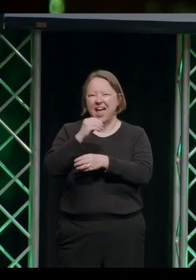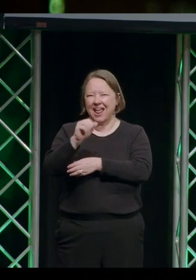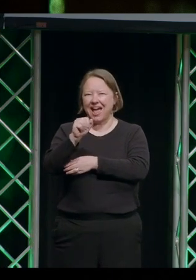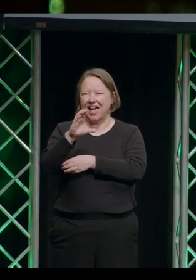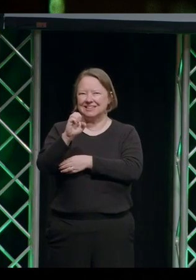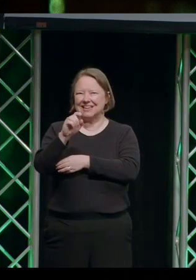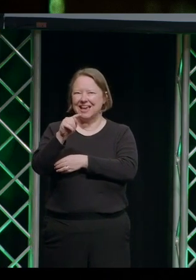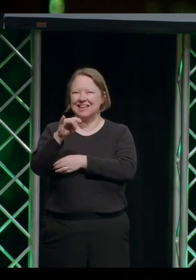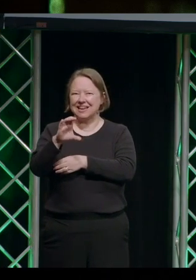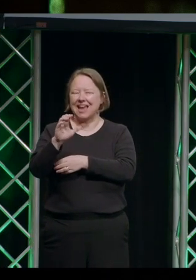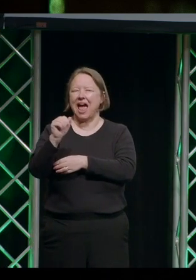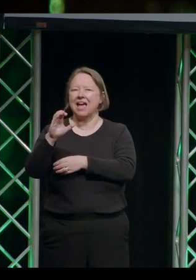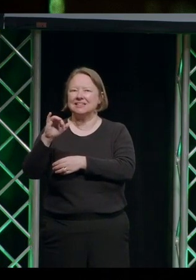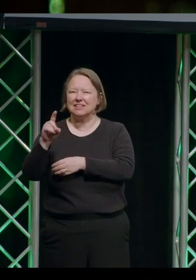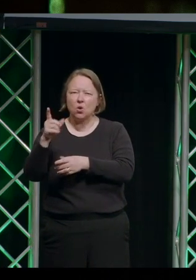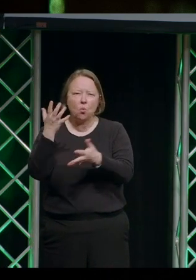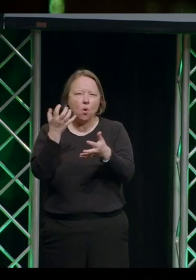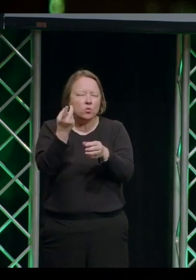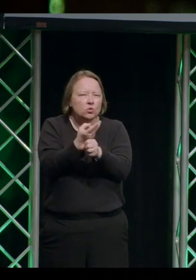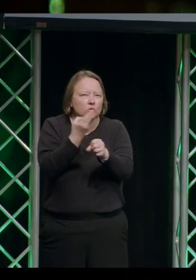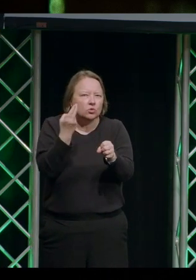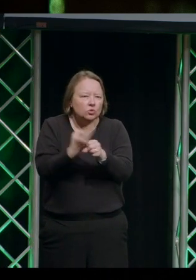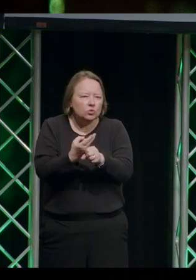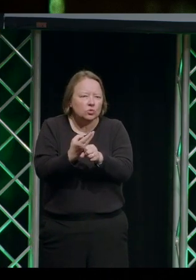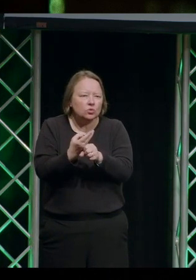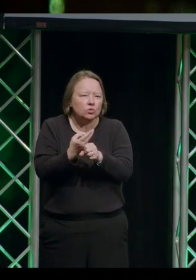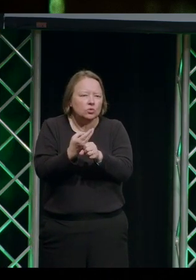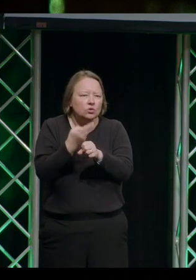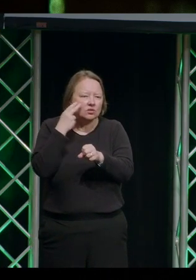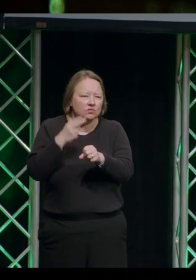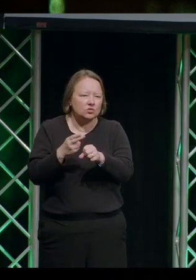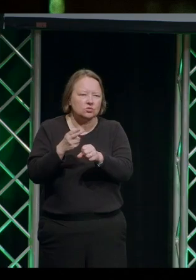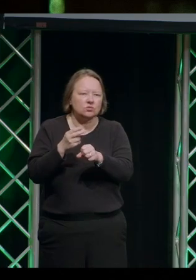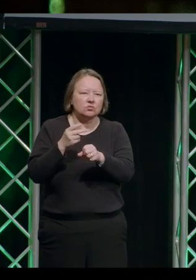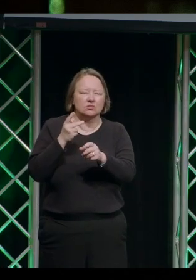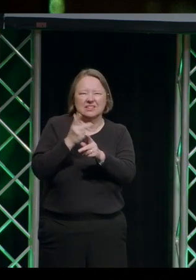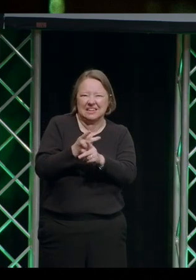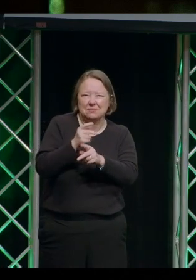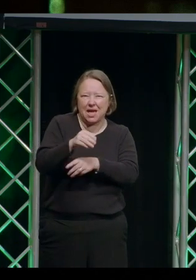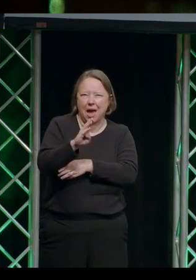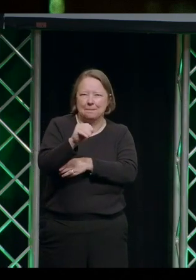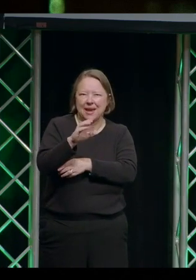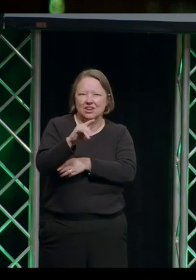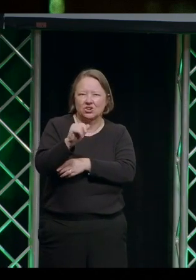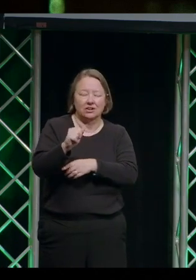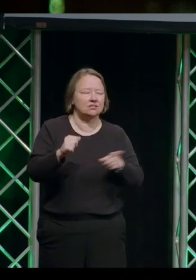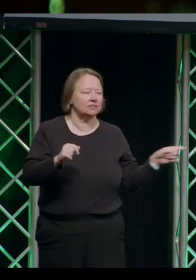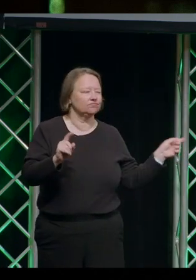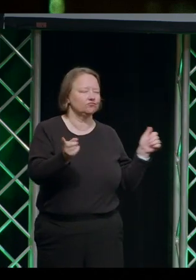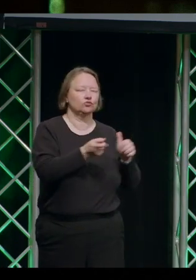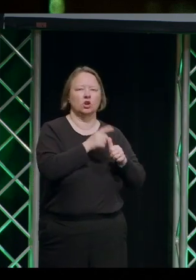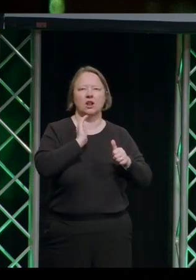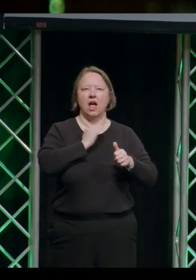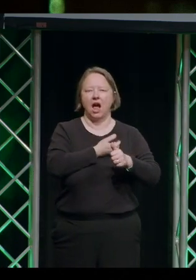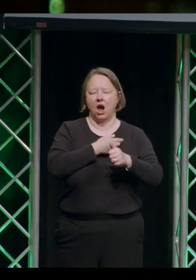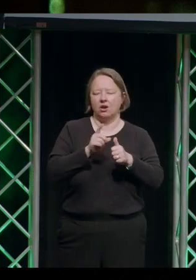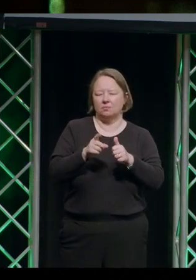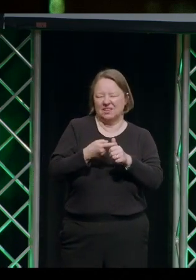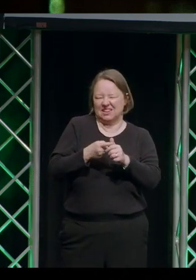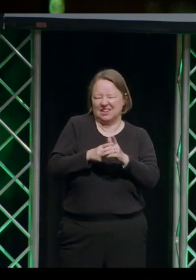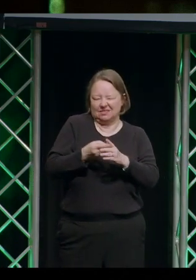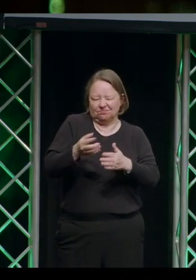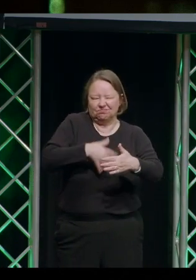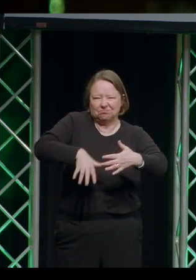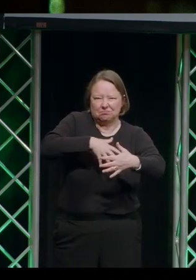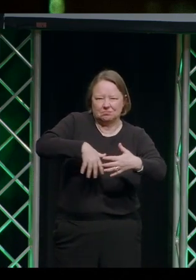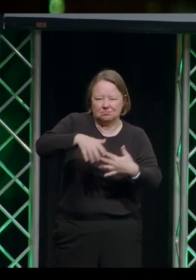your, what do you use to feed those bacteria? So initially, our starter culture we got from